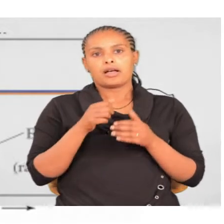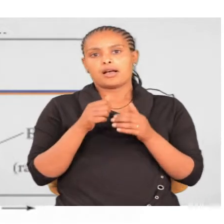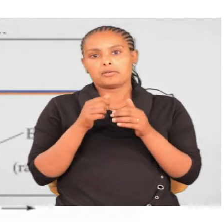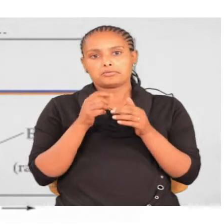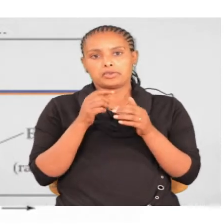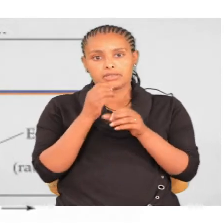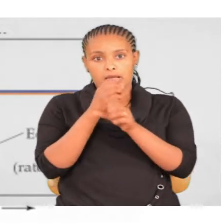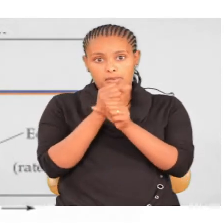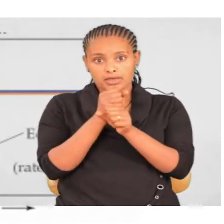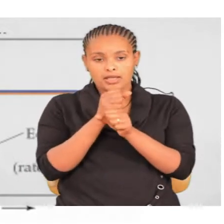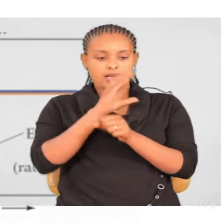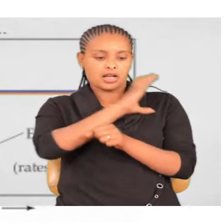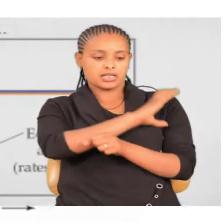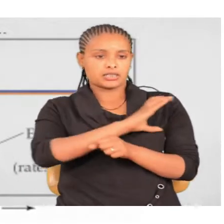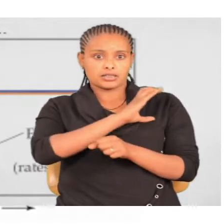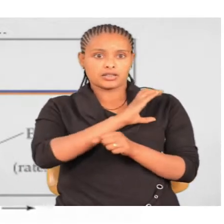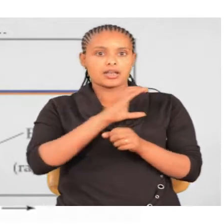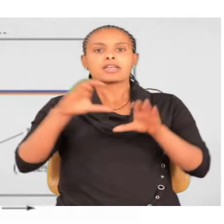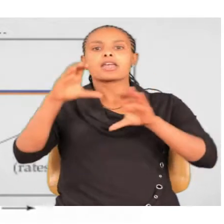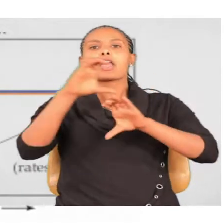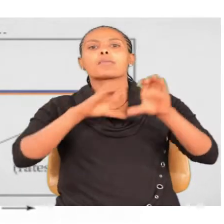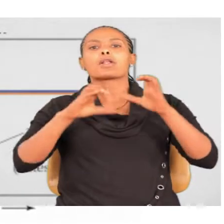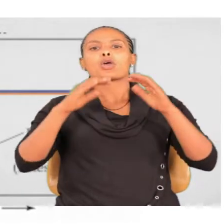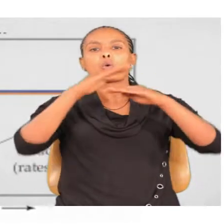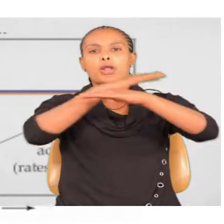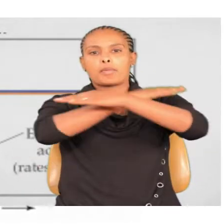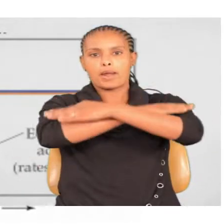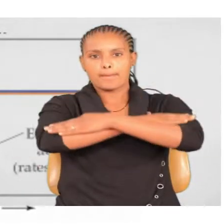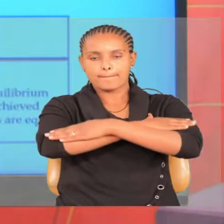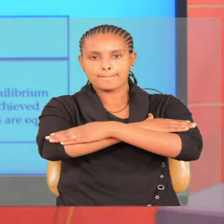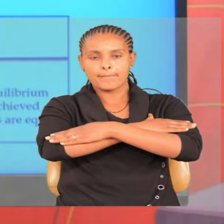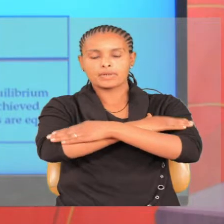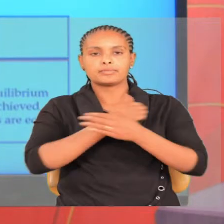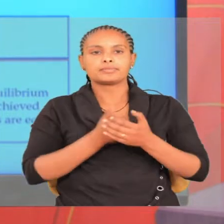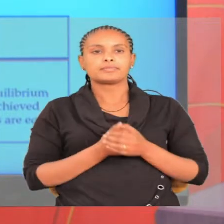Attainment and characteristics of chemical equilibrium.